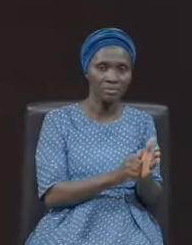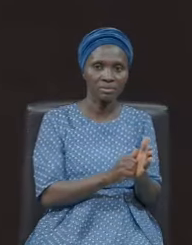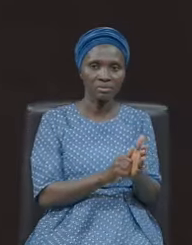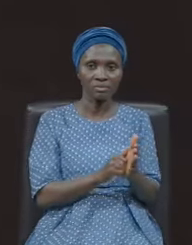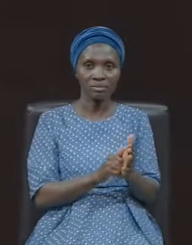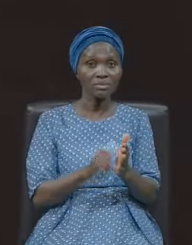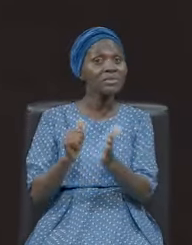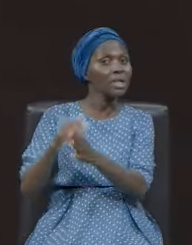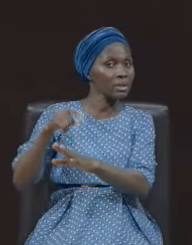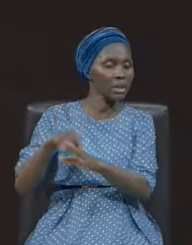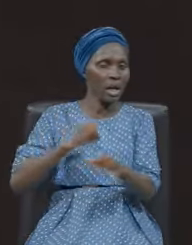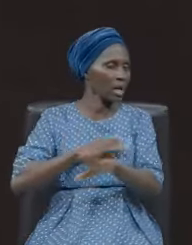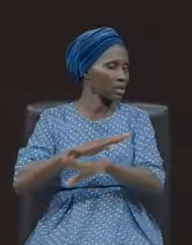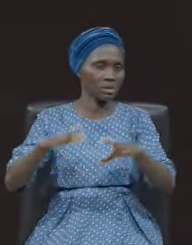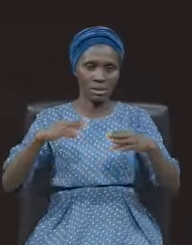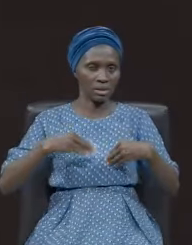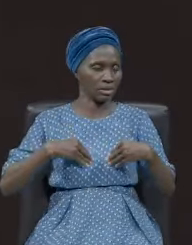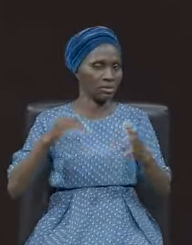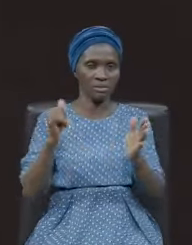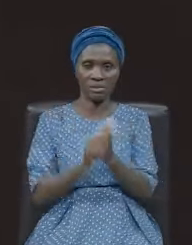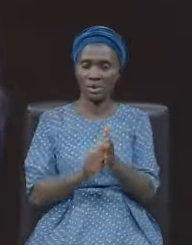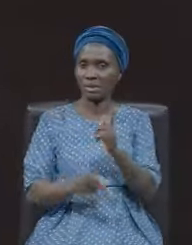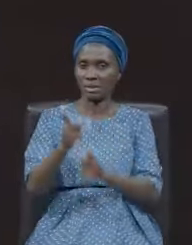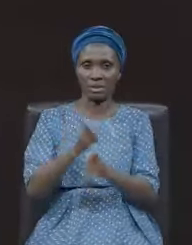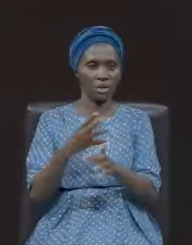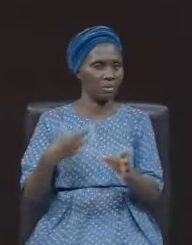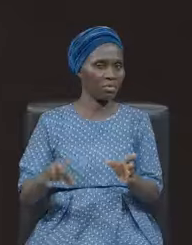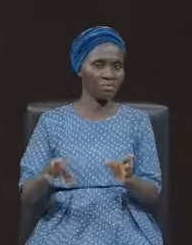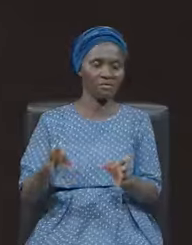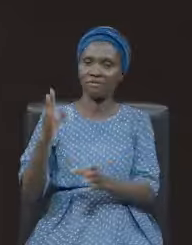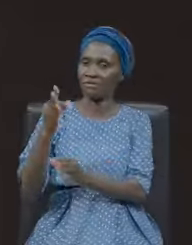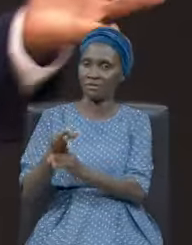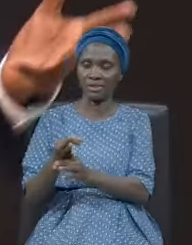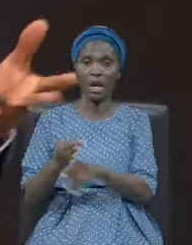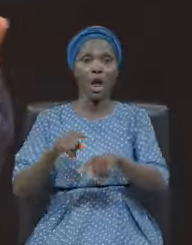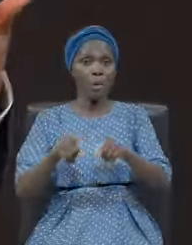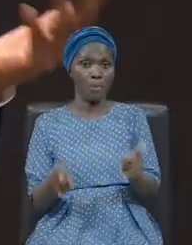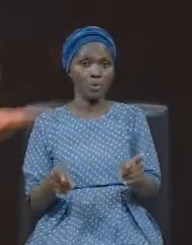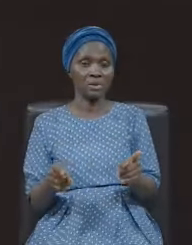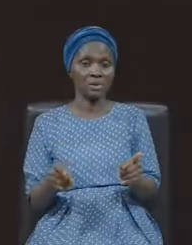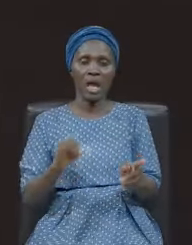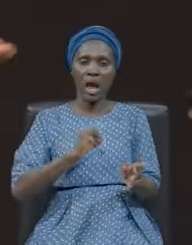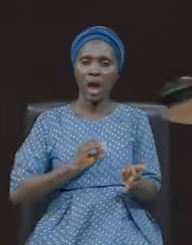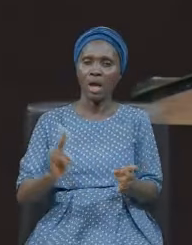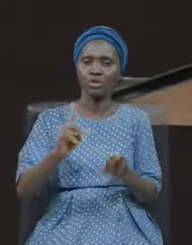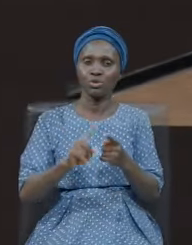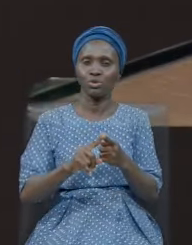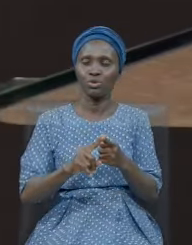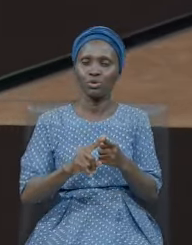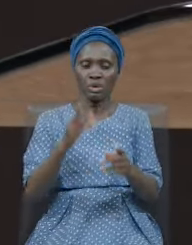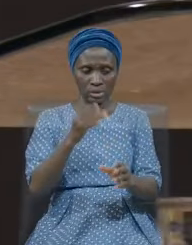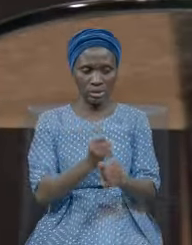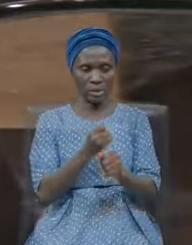didn't accept that kind of philosophy, but I used to, you know, take things from the